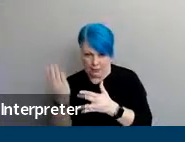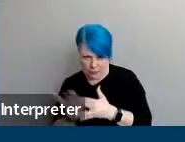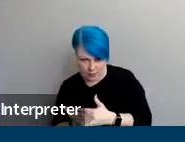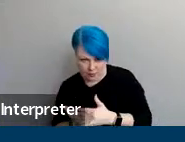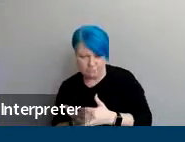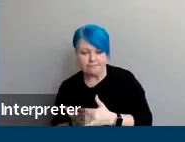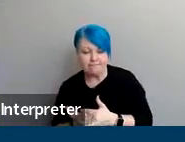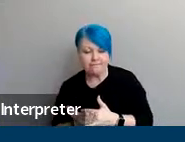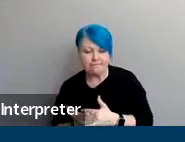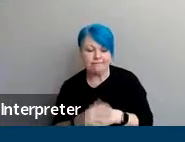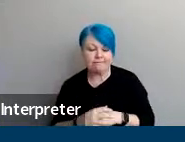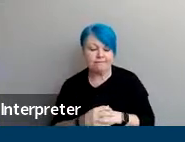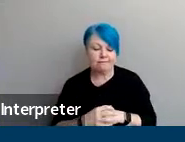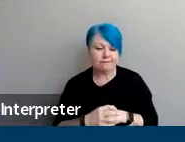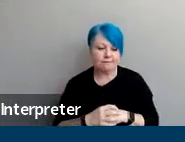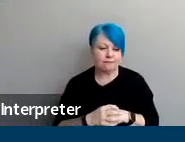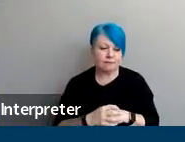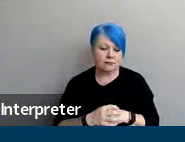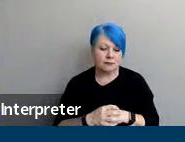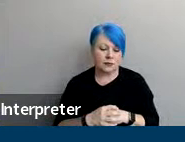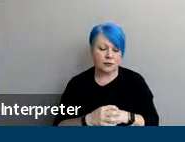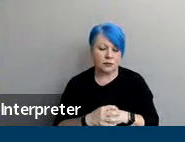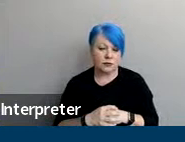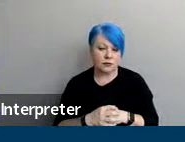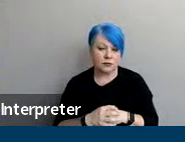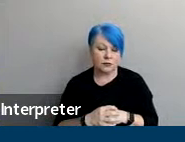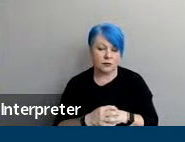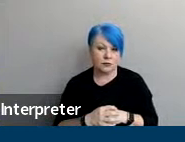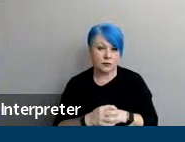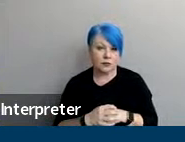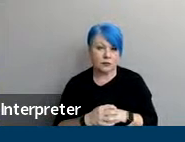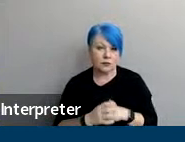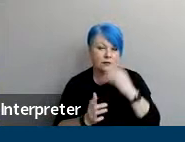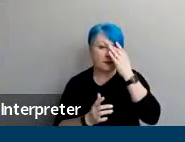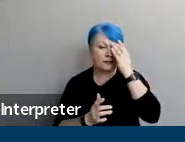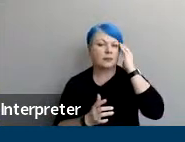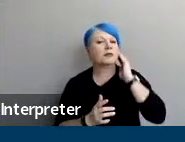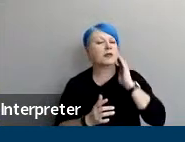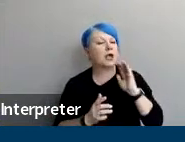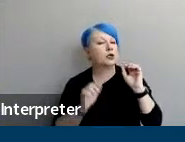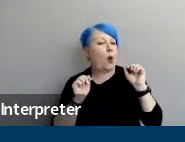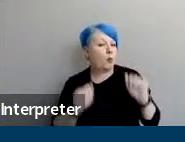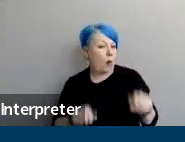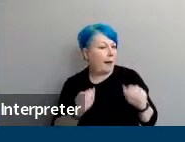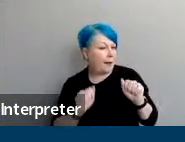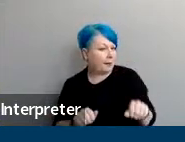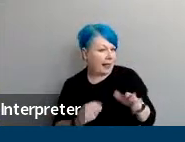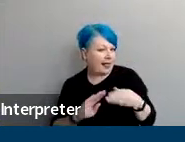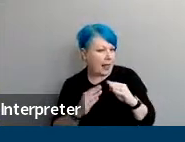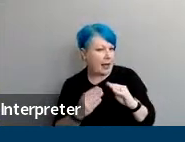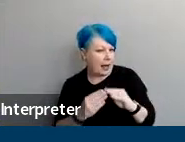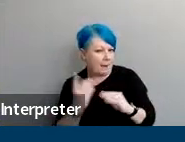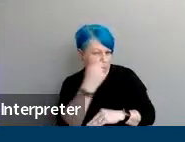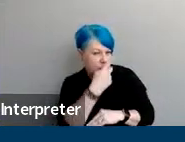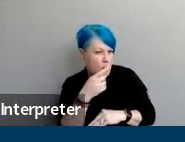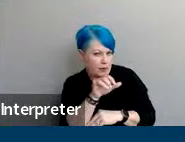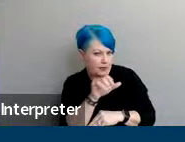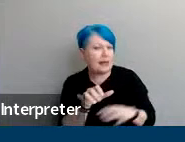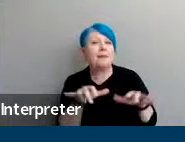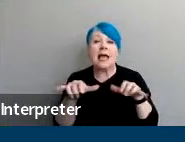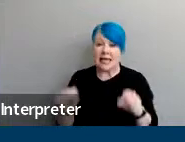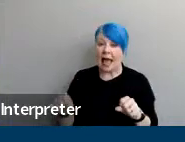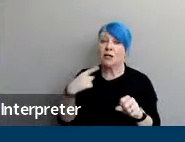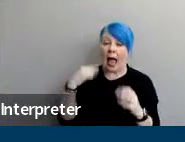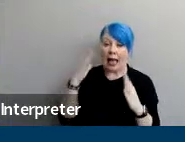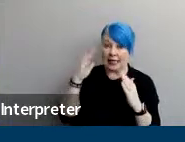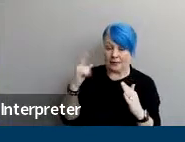that period of time, and then also if the team feels provide ESY services. So they'll probably be. They'll go up a little bit, yes,